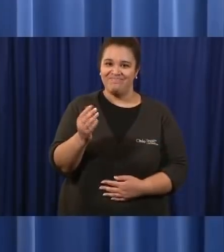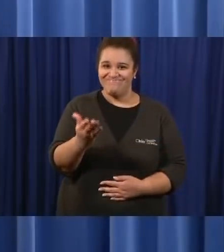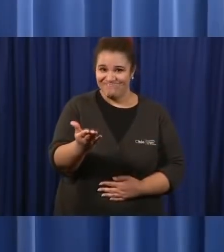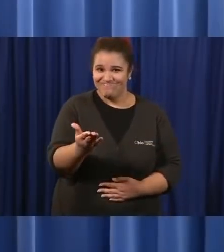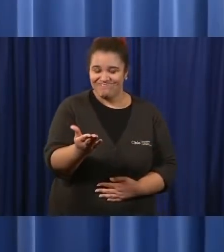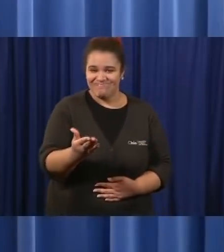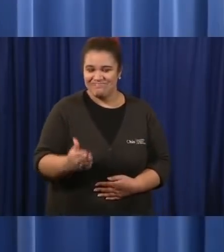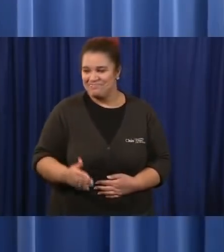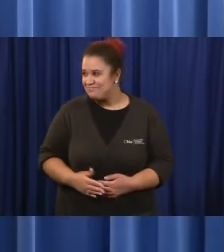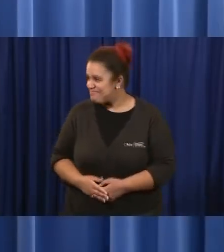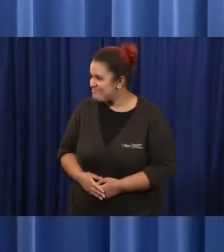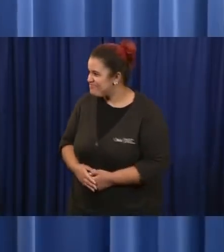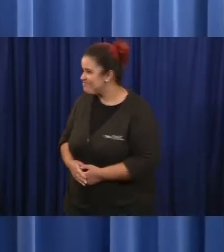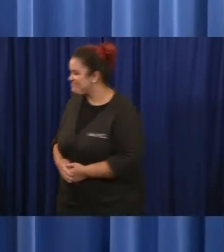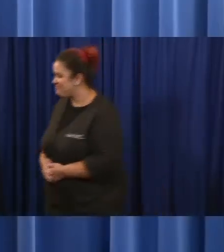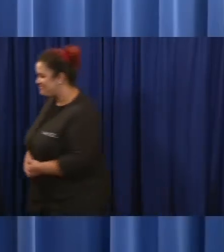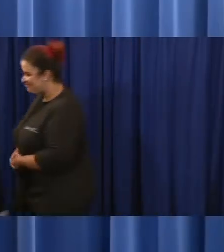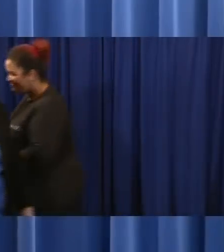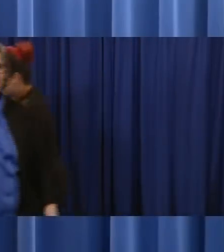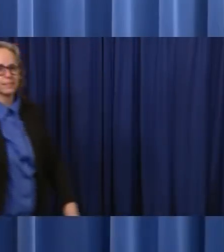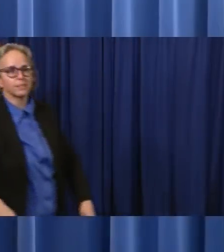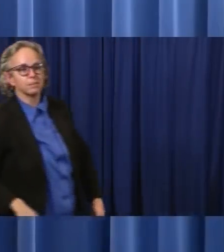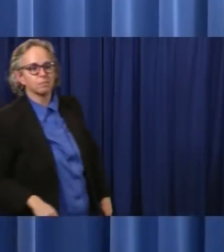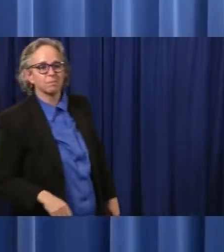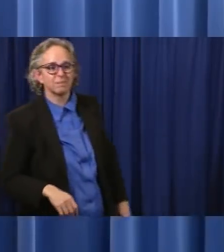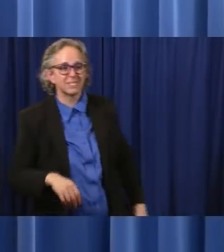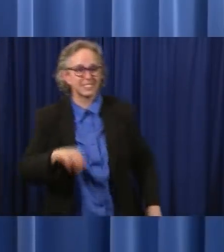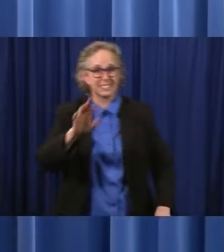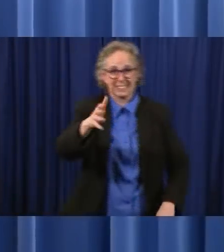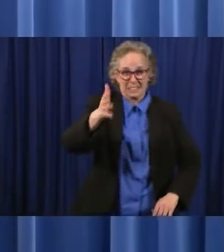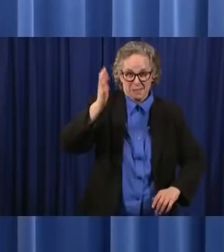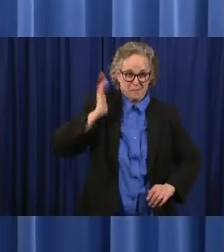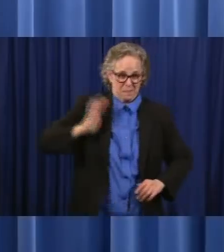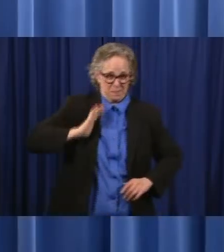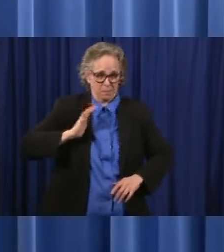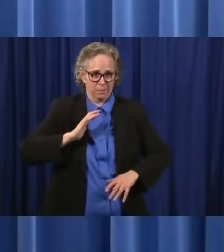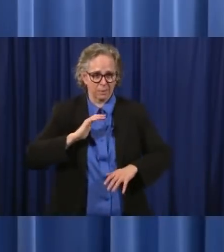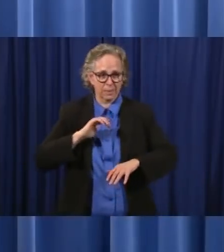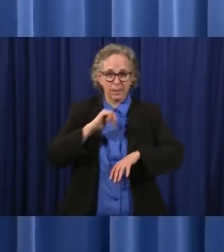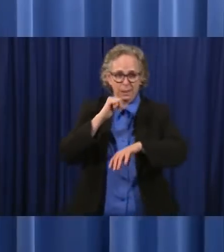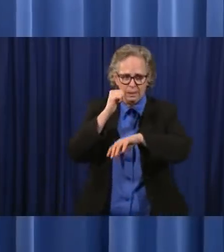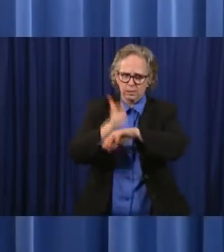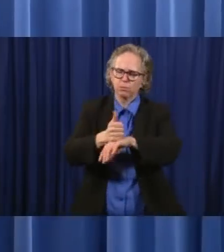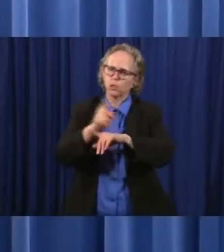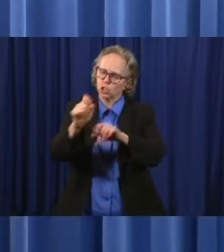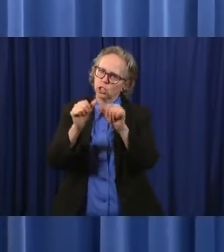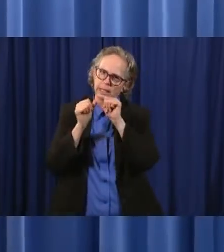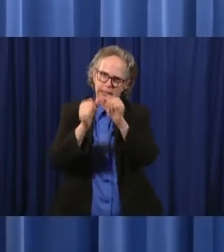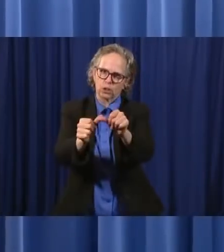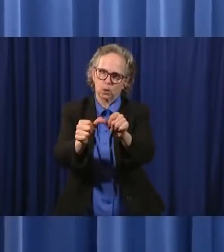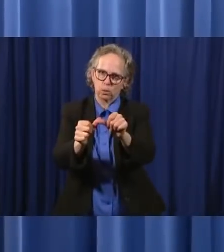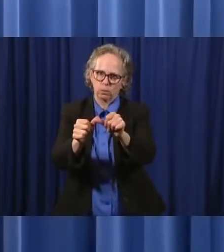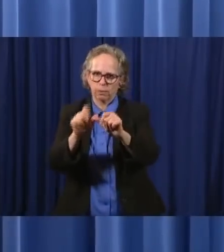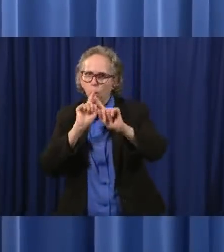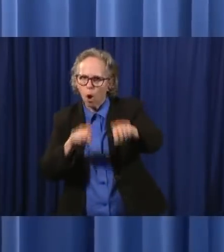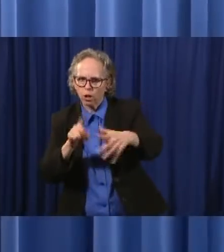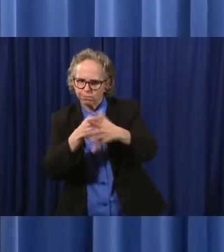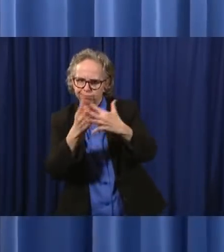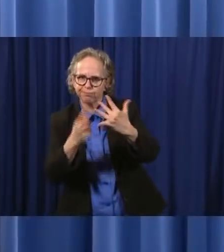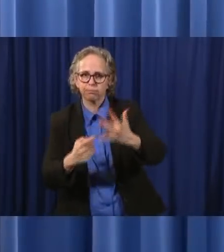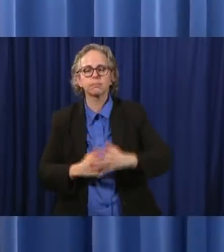Well, the things we laid out at that time are things that we should do. And, you know, while